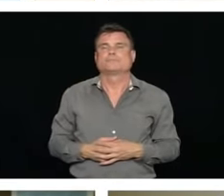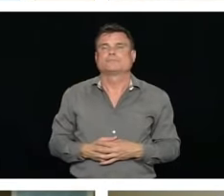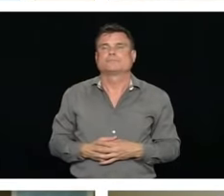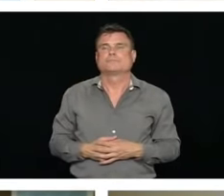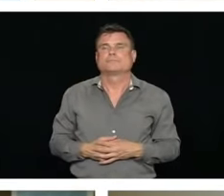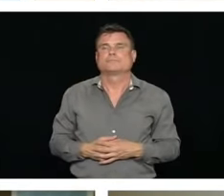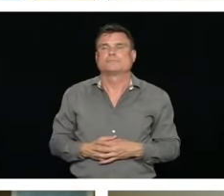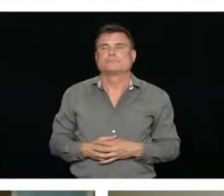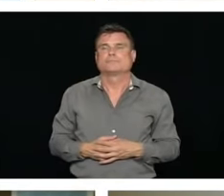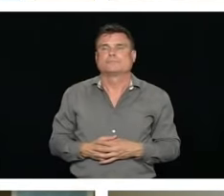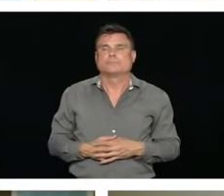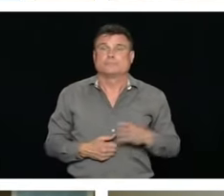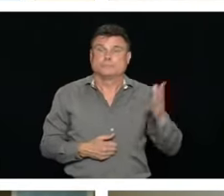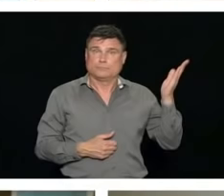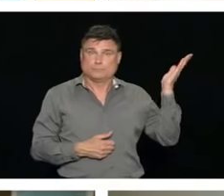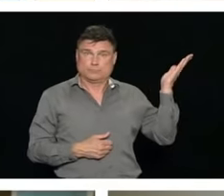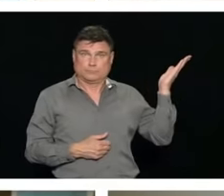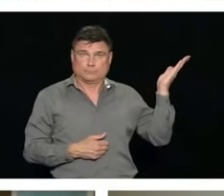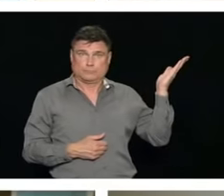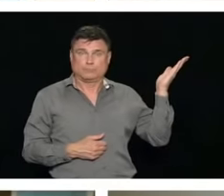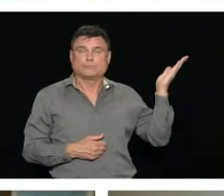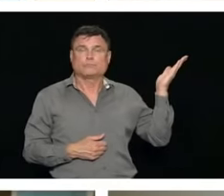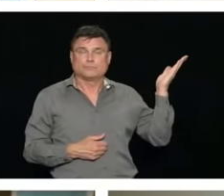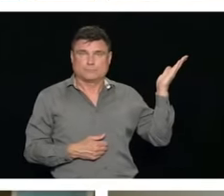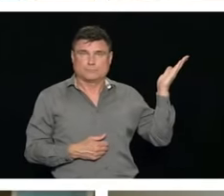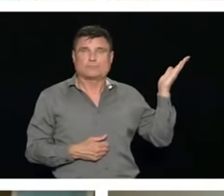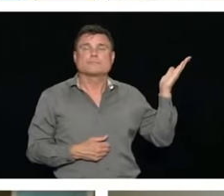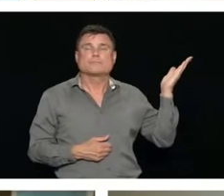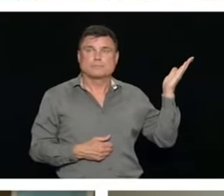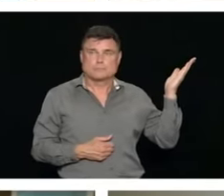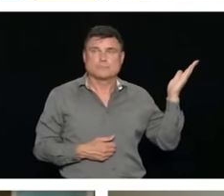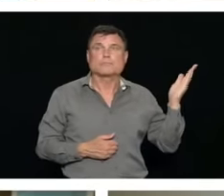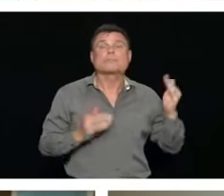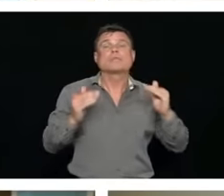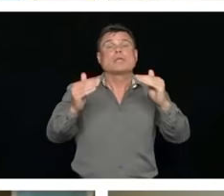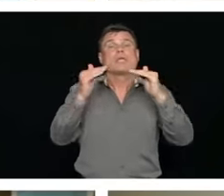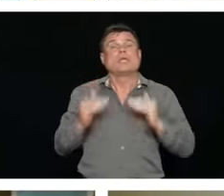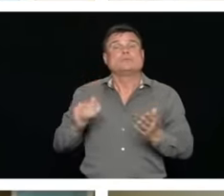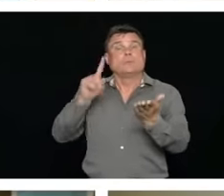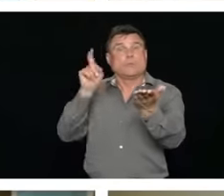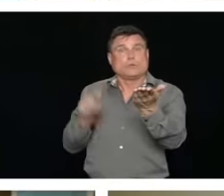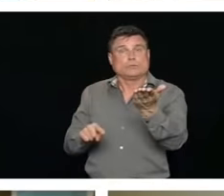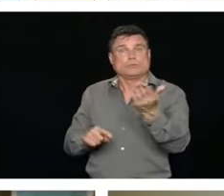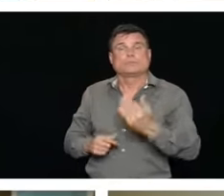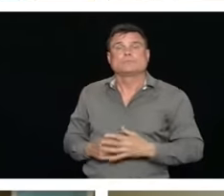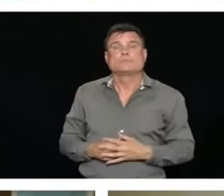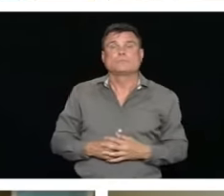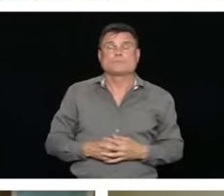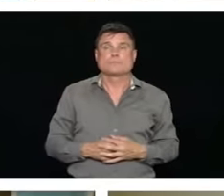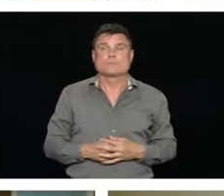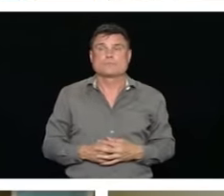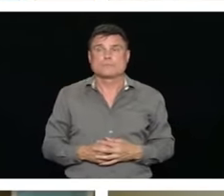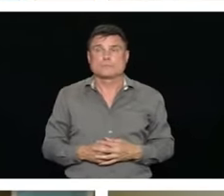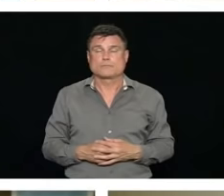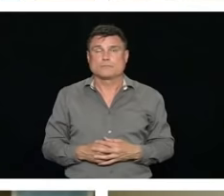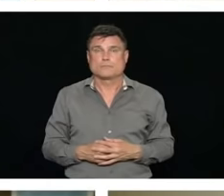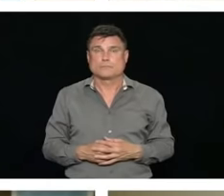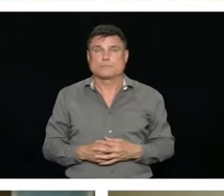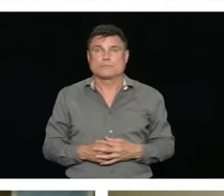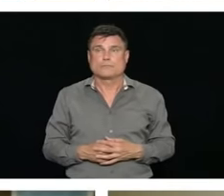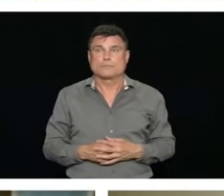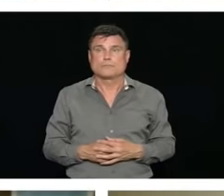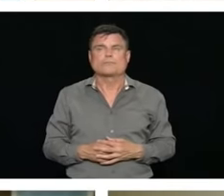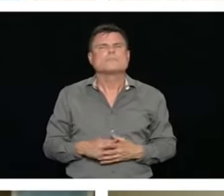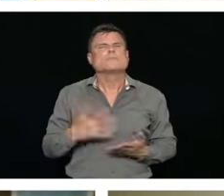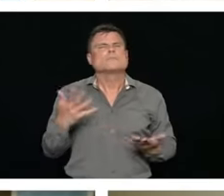Minister Fleming, you want to take that? Sure. Okay. Not knowing Tim's circumstance, or if he has a partner also in the workforce,